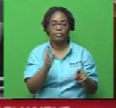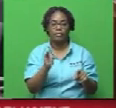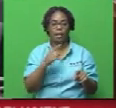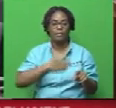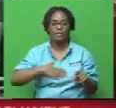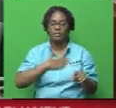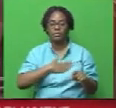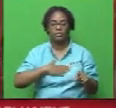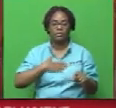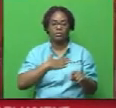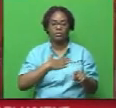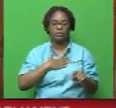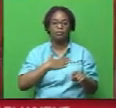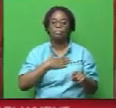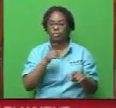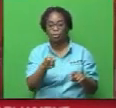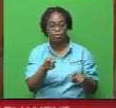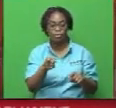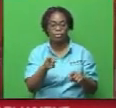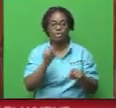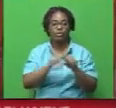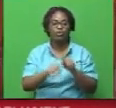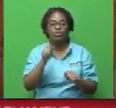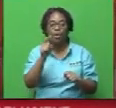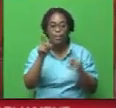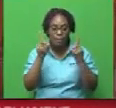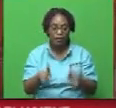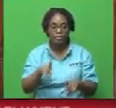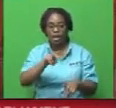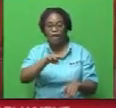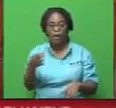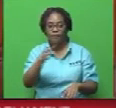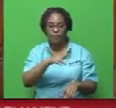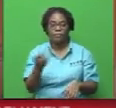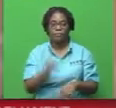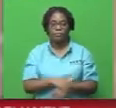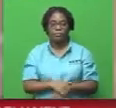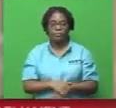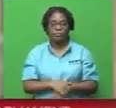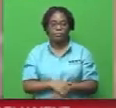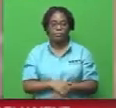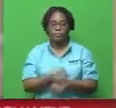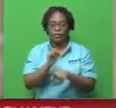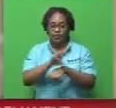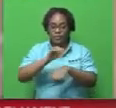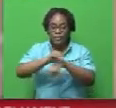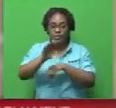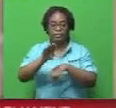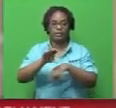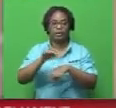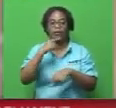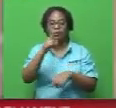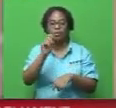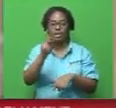Please. So one person who flip-flopped on their advice and decided to give advice to lay a